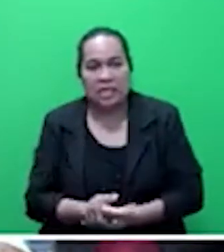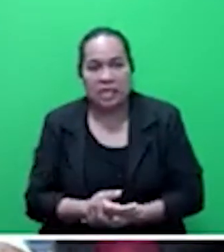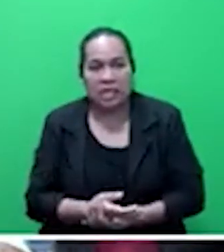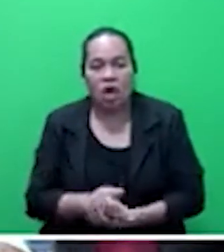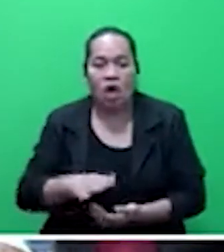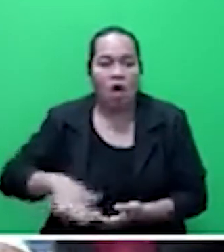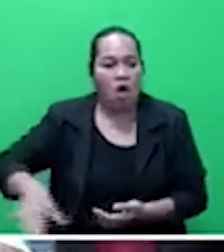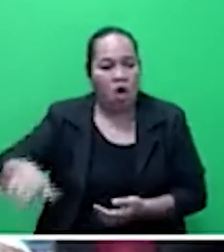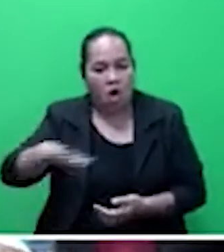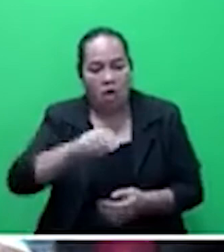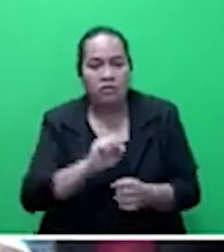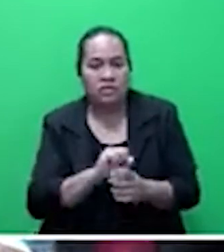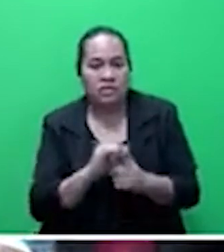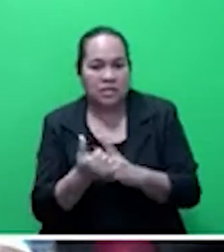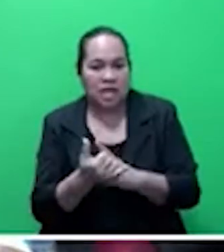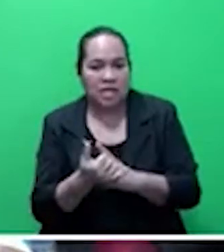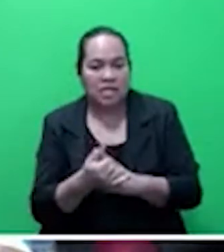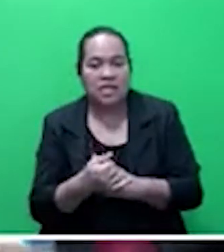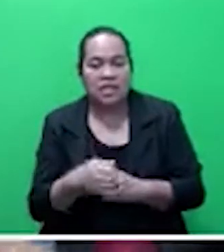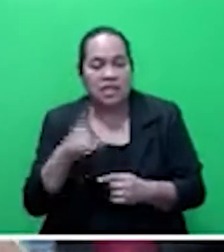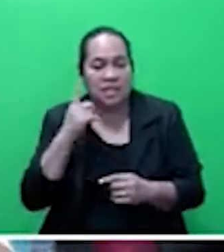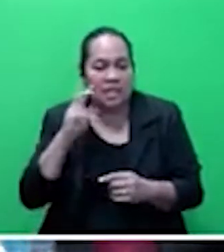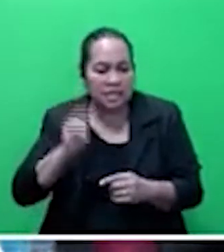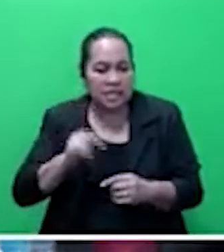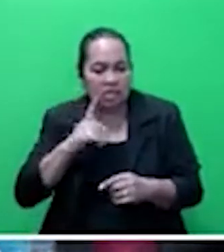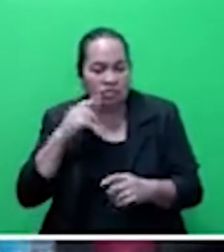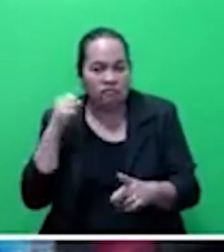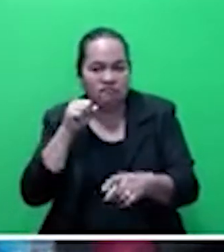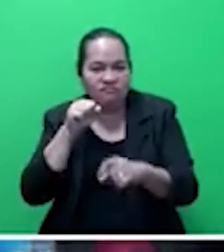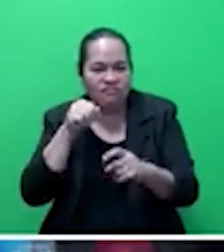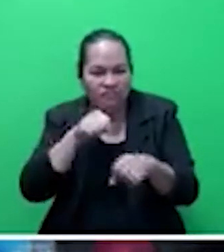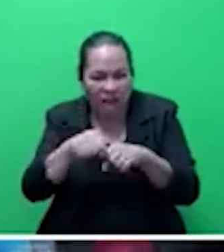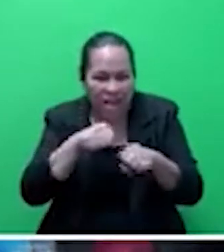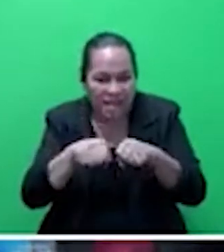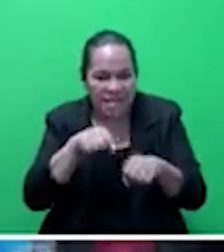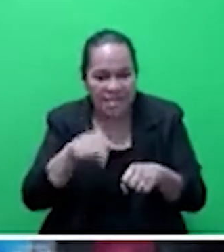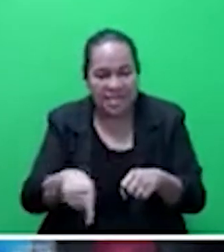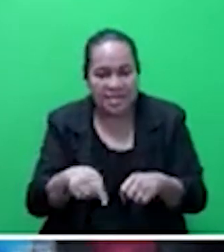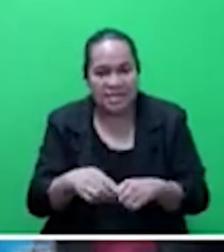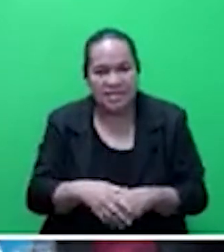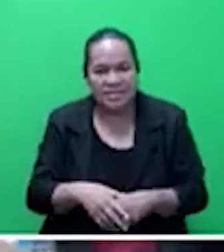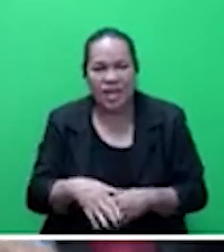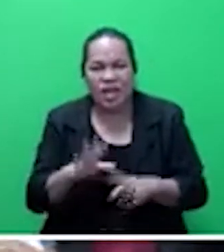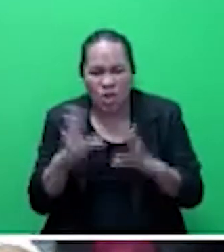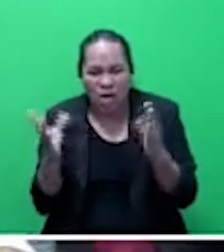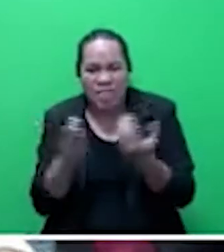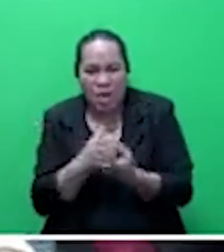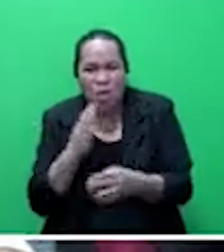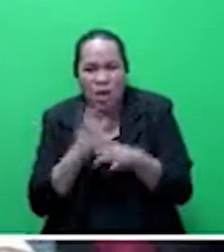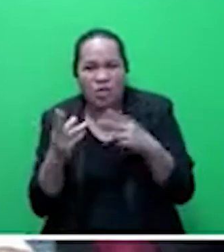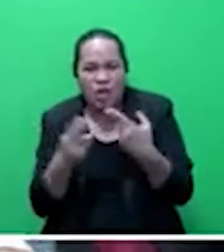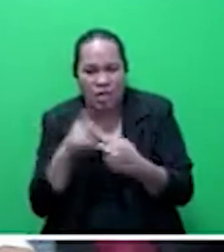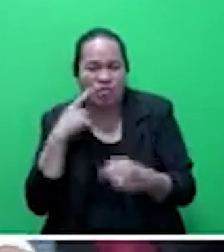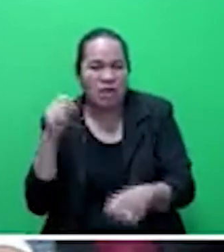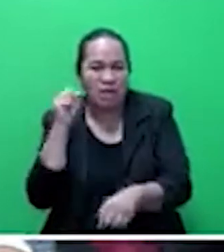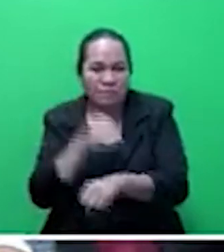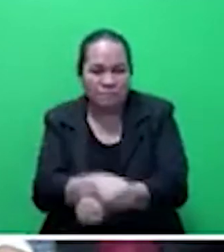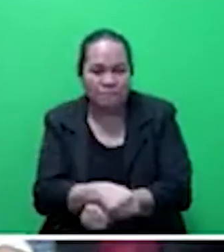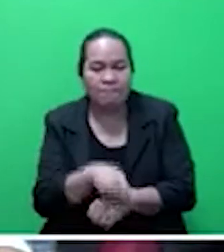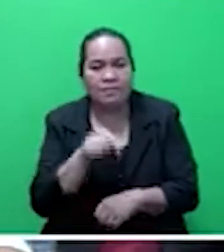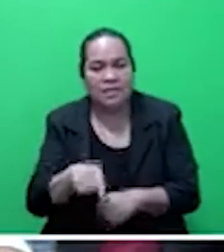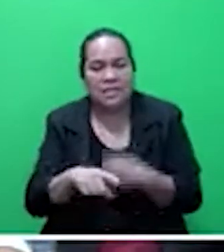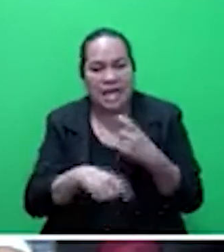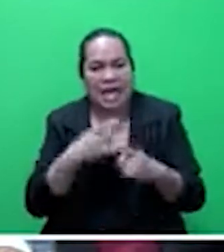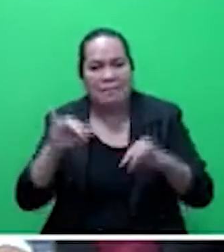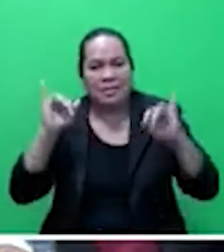of society approach to fight this climate emergency together. We also require flexible conditions